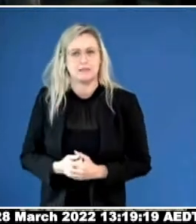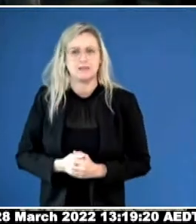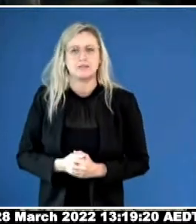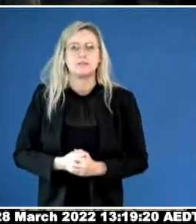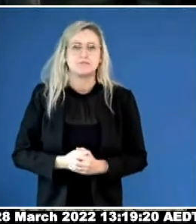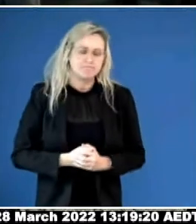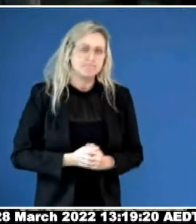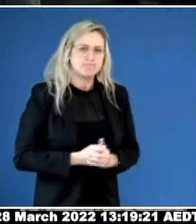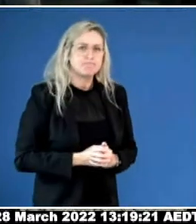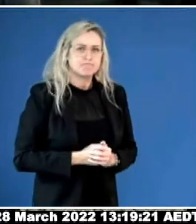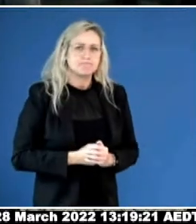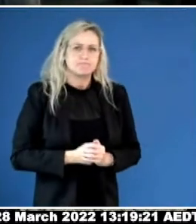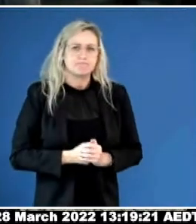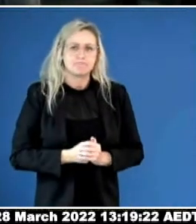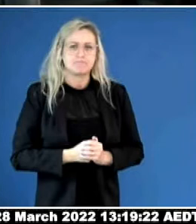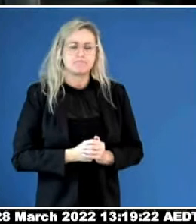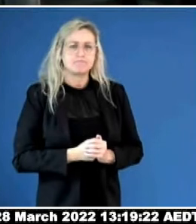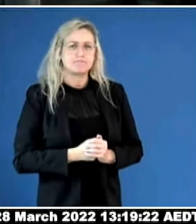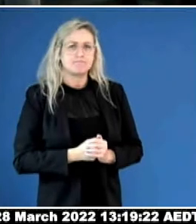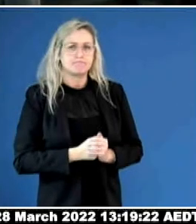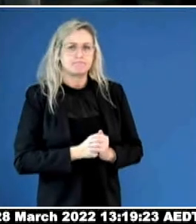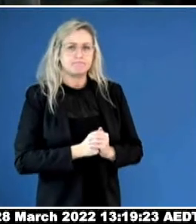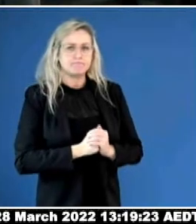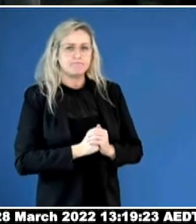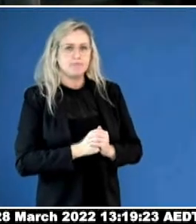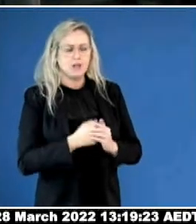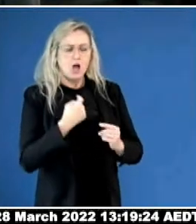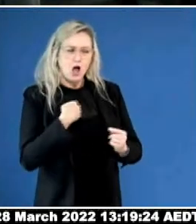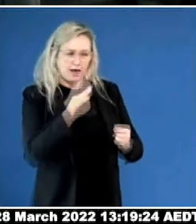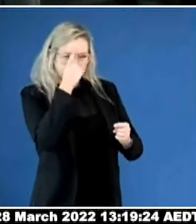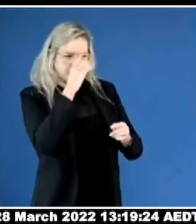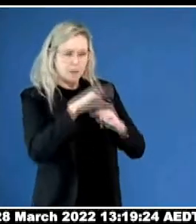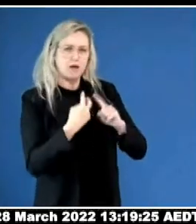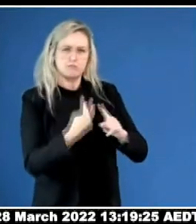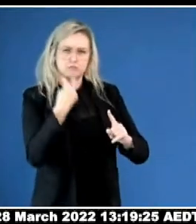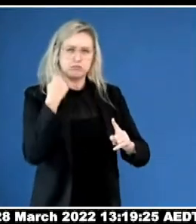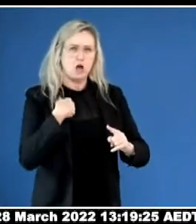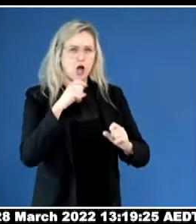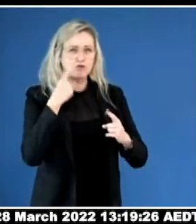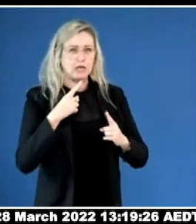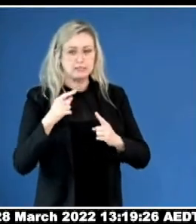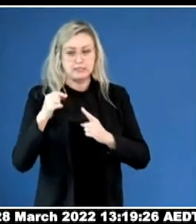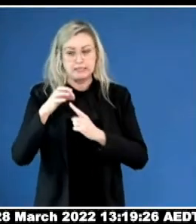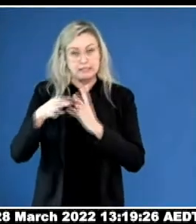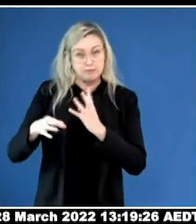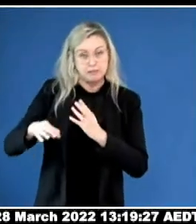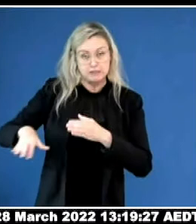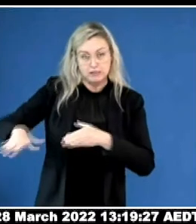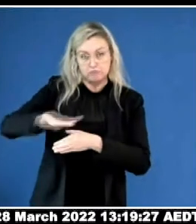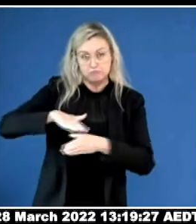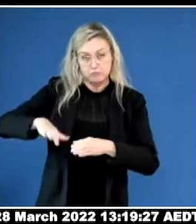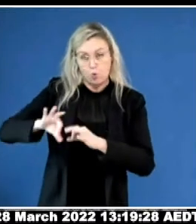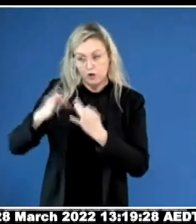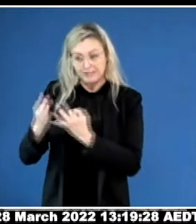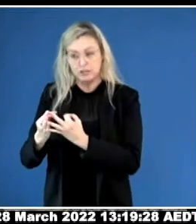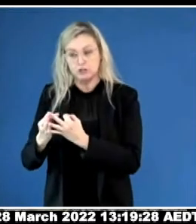I reflect back on in my experience is the fact that, which I understand now, is the fact that the disability sector, the mental health sector, and the family violence sector are